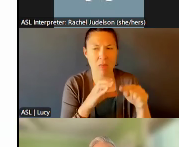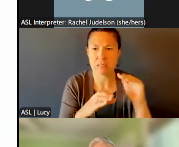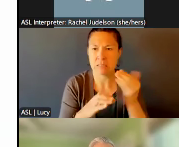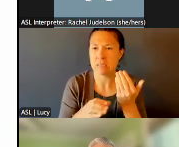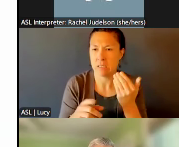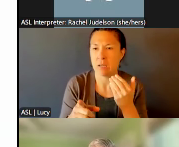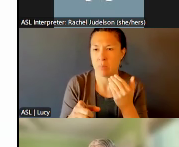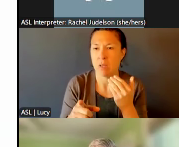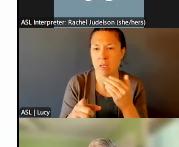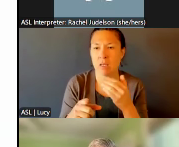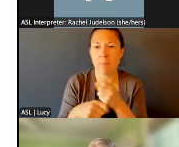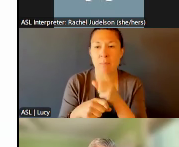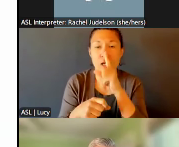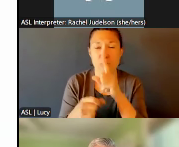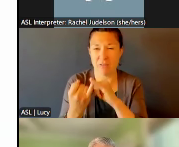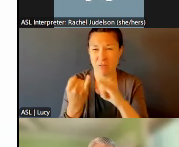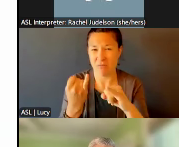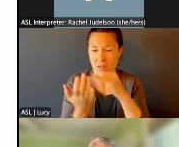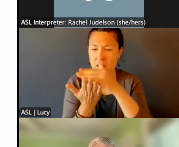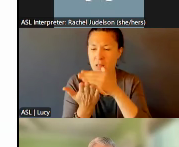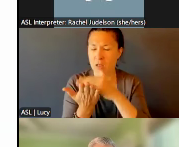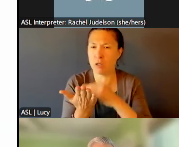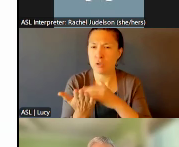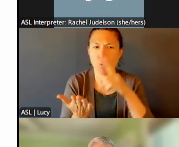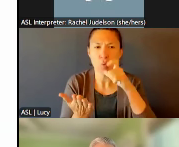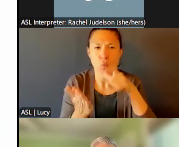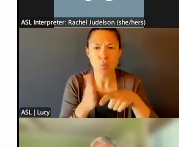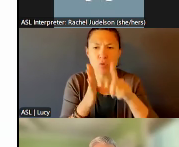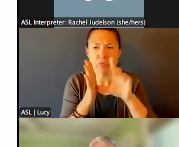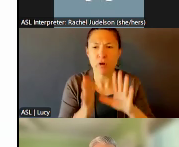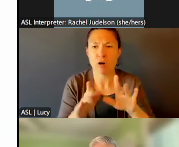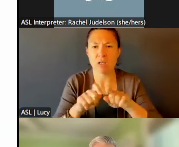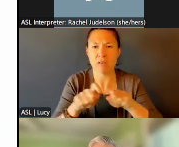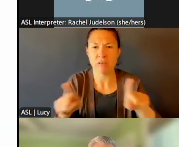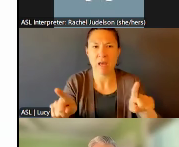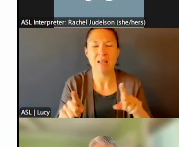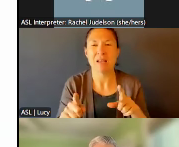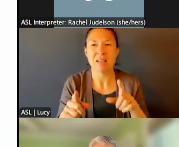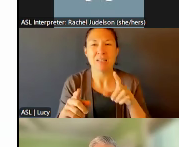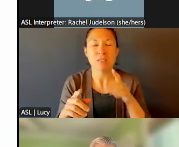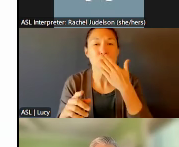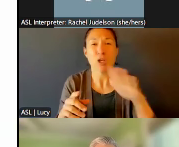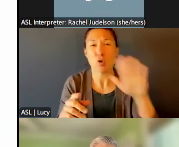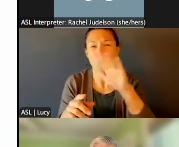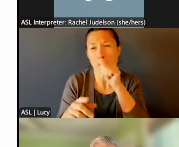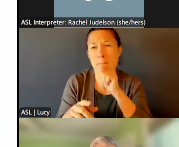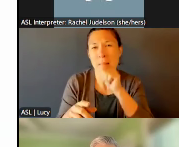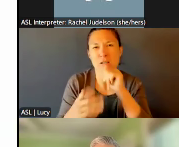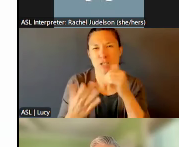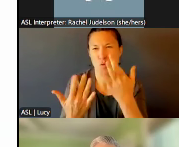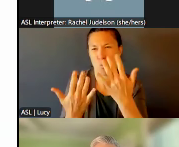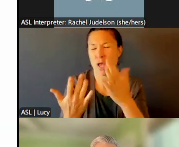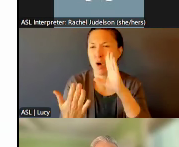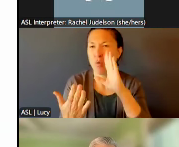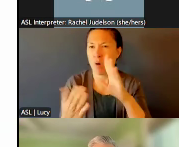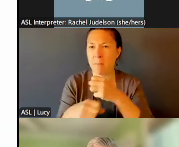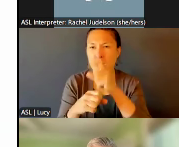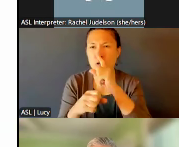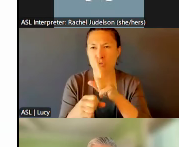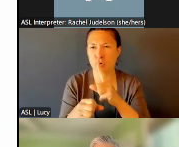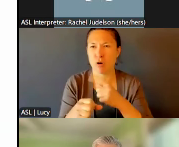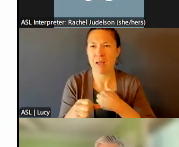that we have that final list of the reviewers and get those sent out. So everyone just sit tight. Thanks for letting us know that you